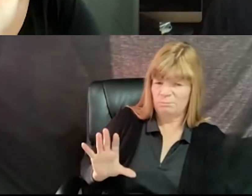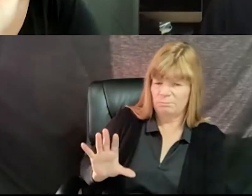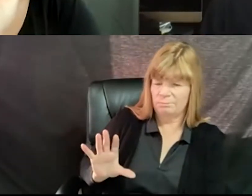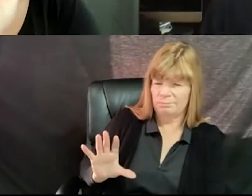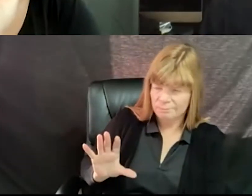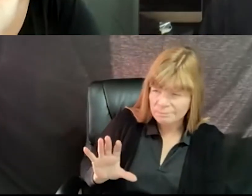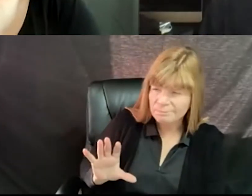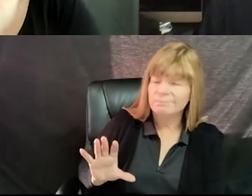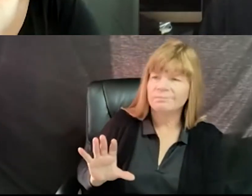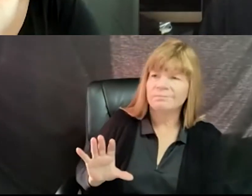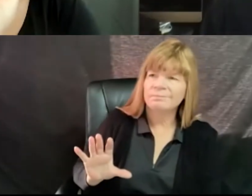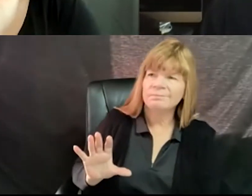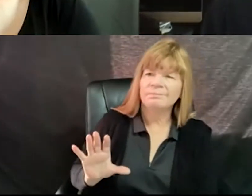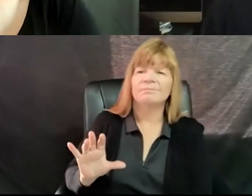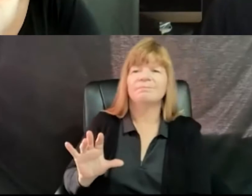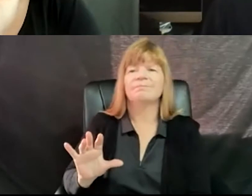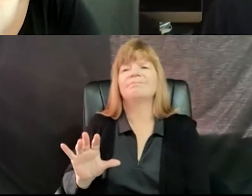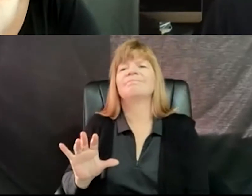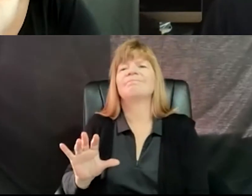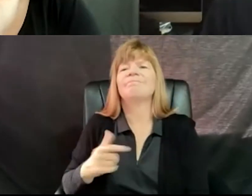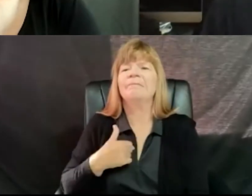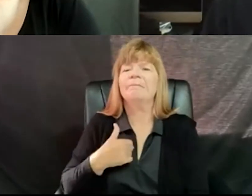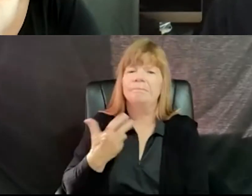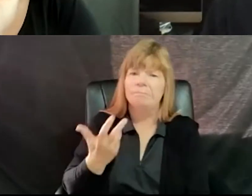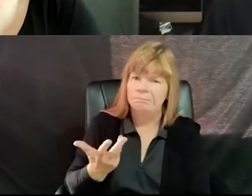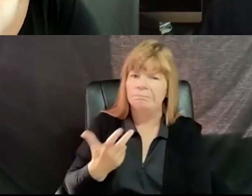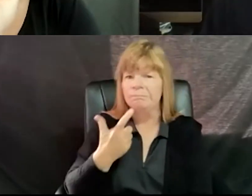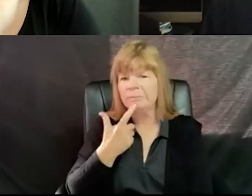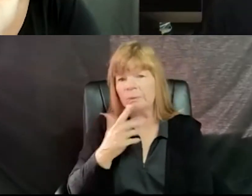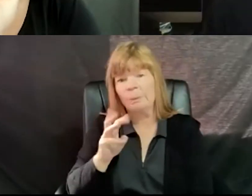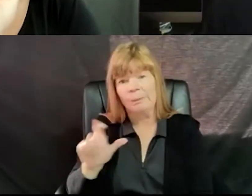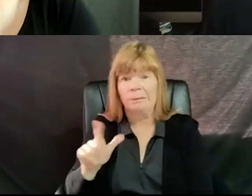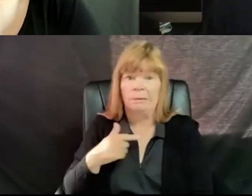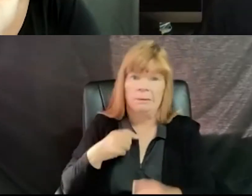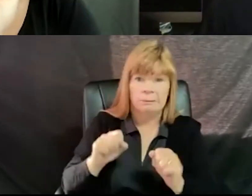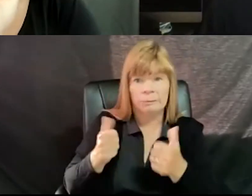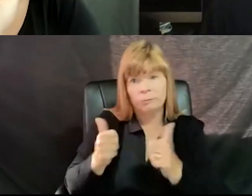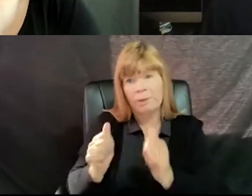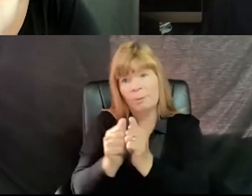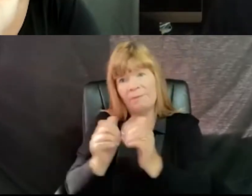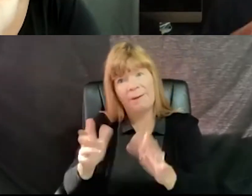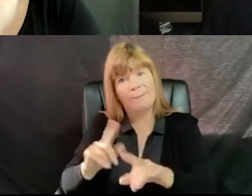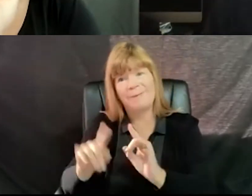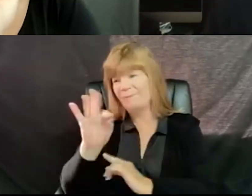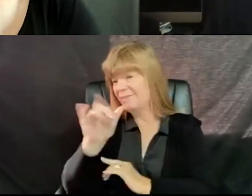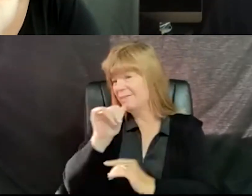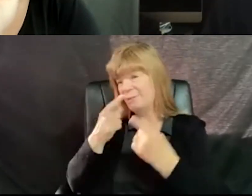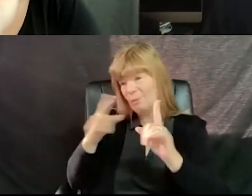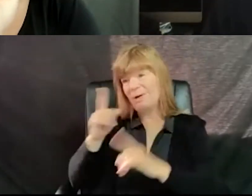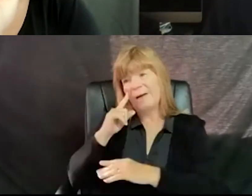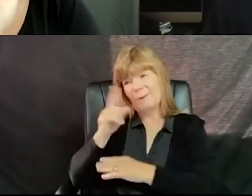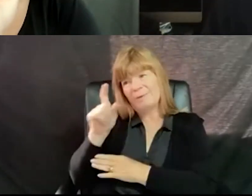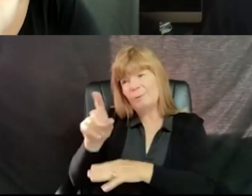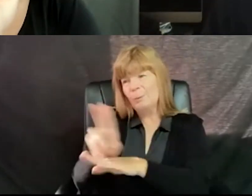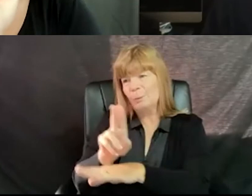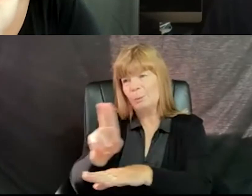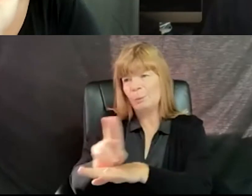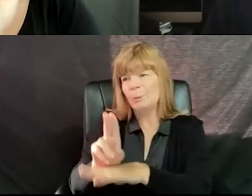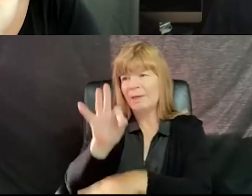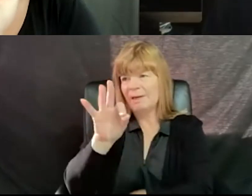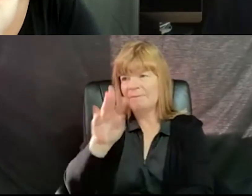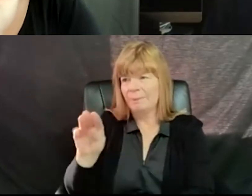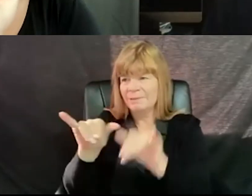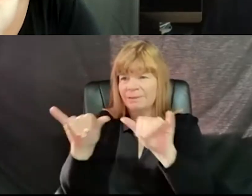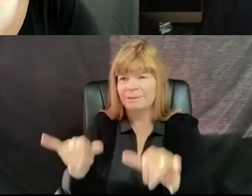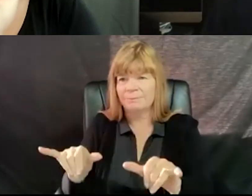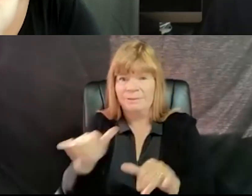And I had said, well, okay, I'll try without, but if it doesn't work, I'll need you to wear it. It